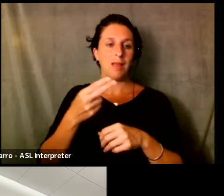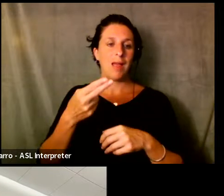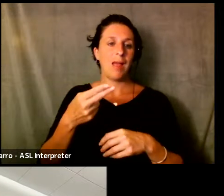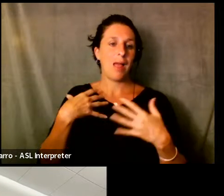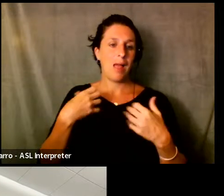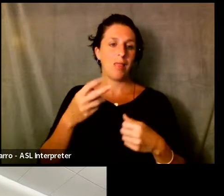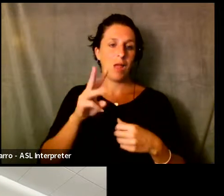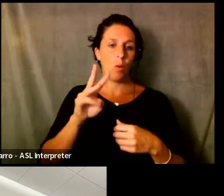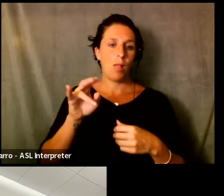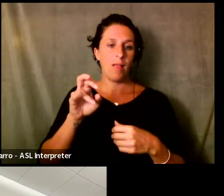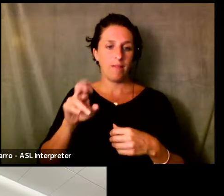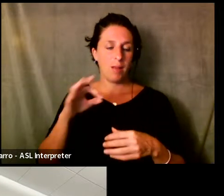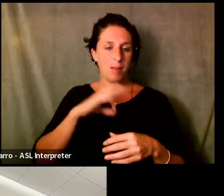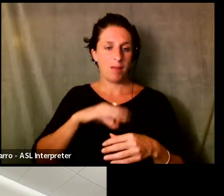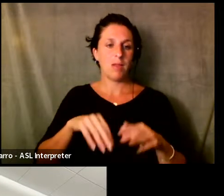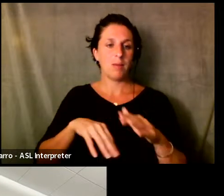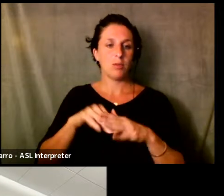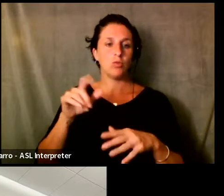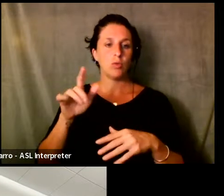benefits up to